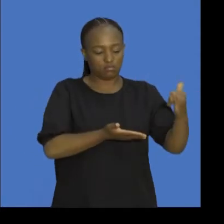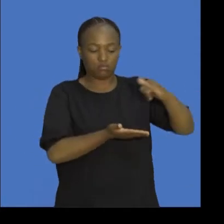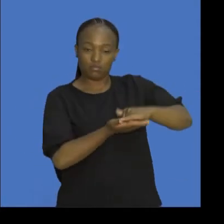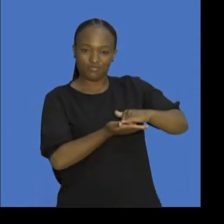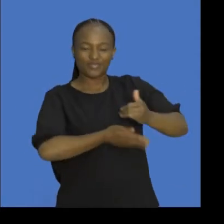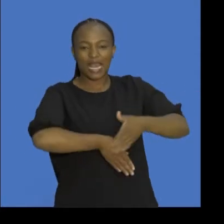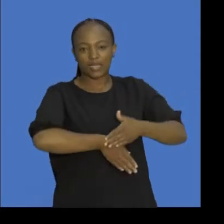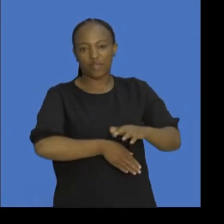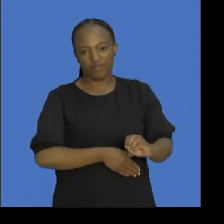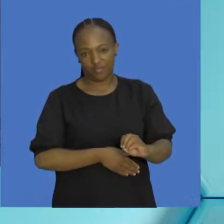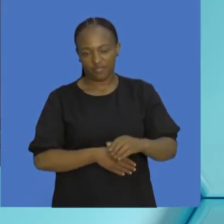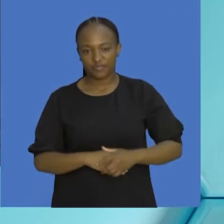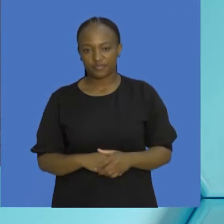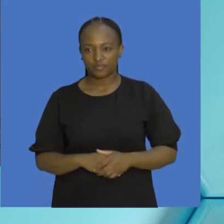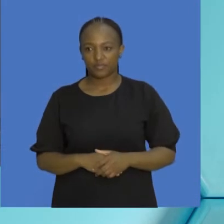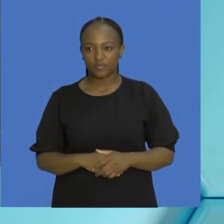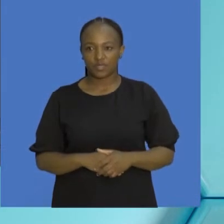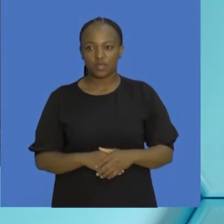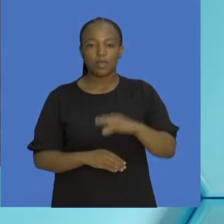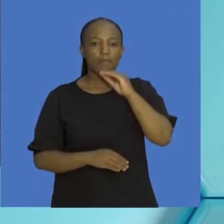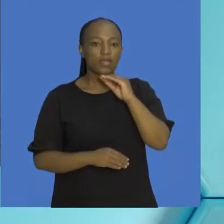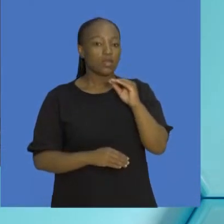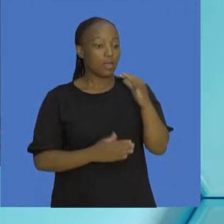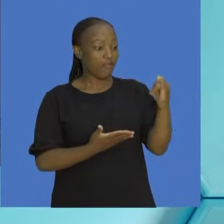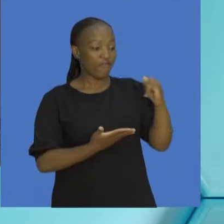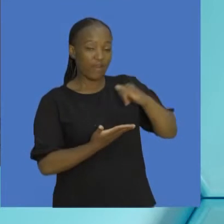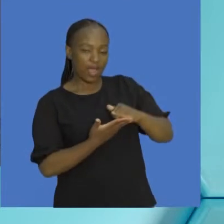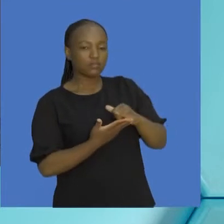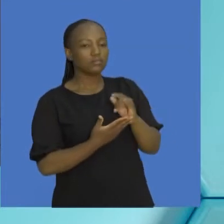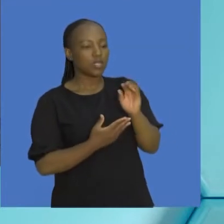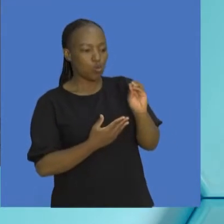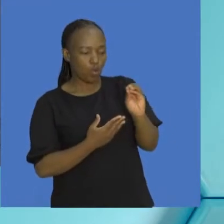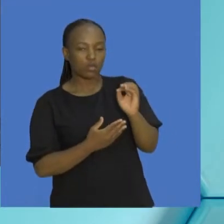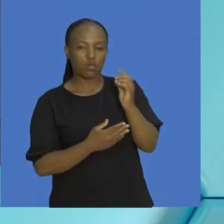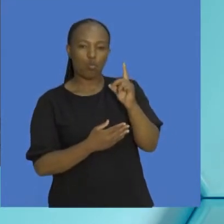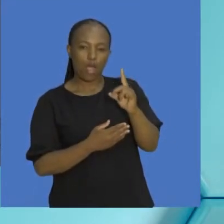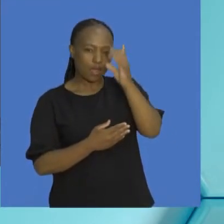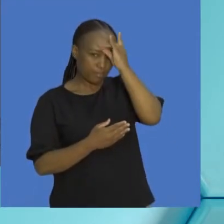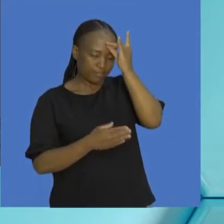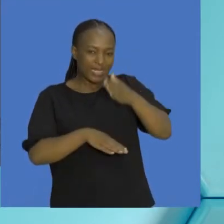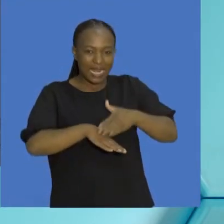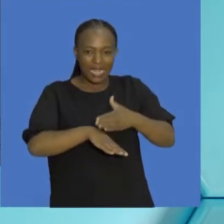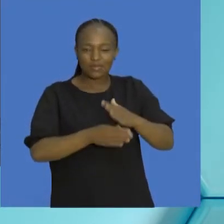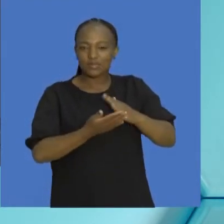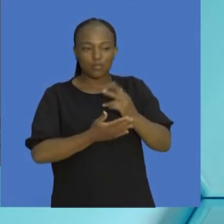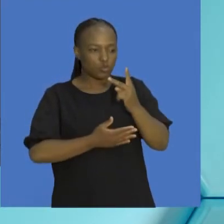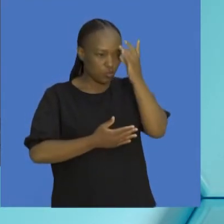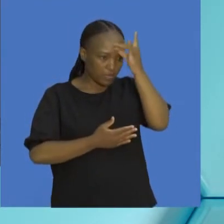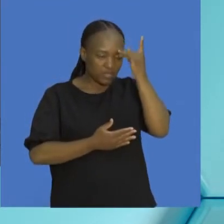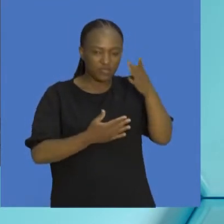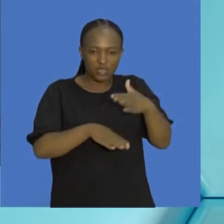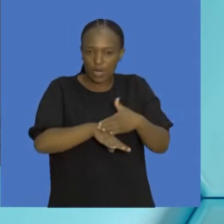what it means, there is a flight, an aircraft, which is late by 1 minute, maybe by 2 minutes, by 3